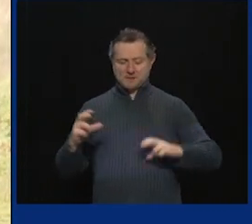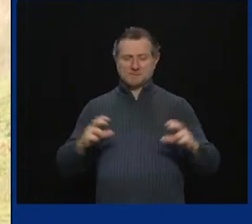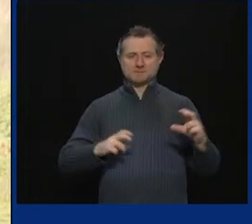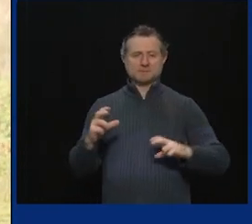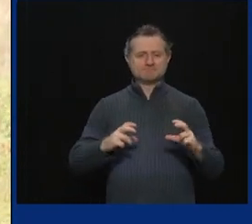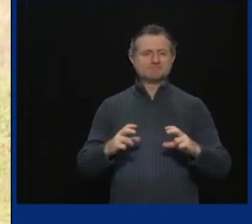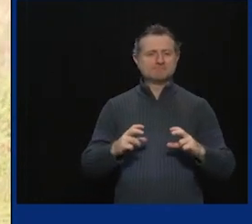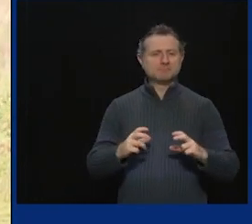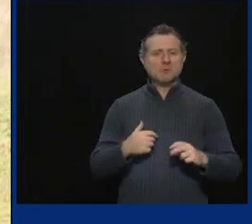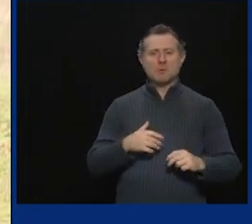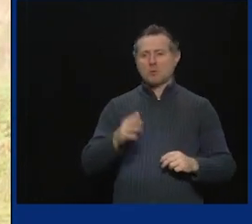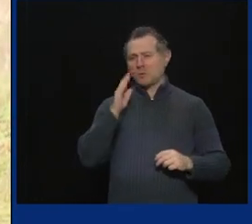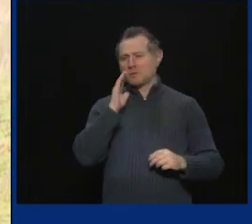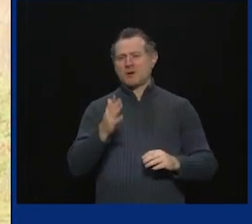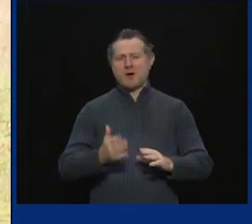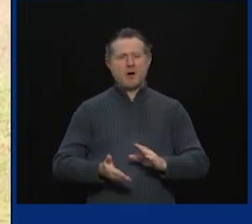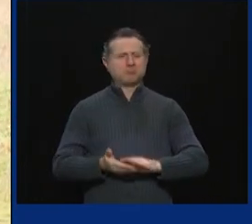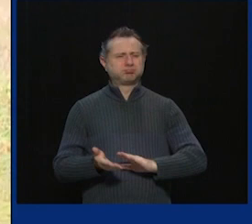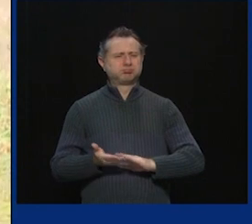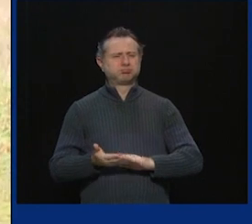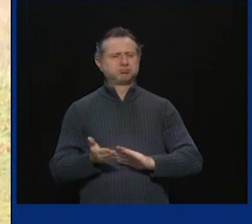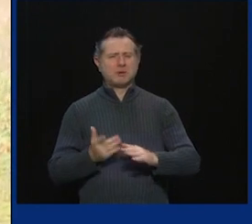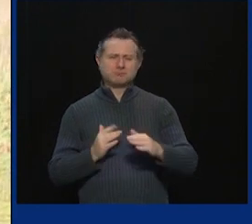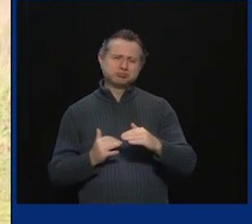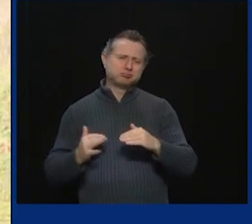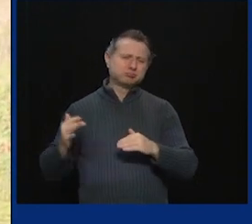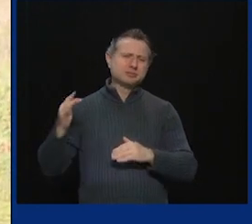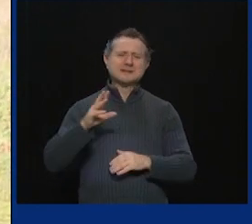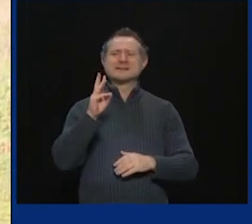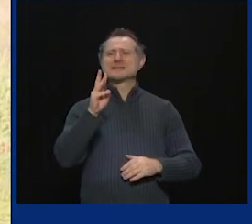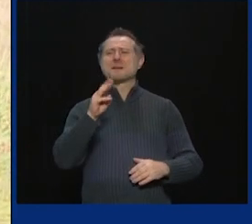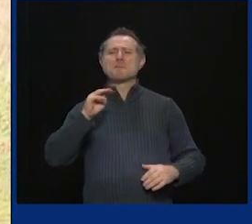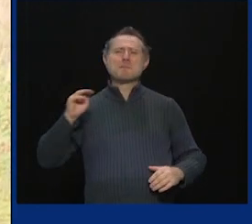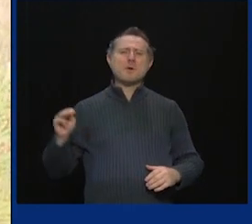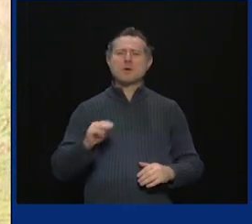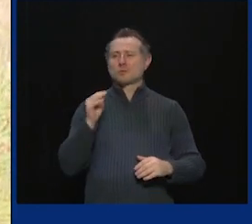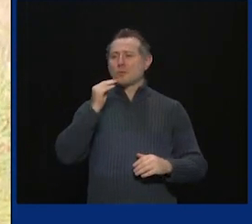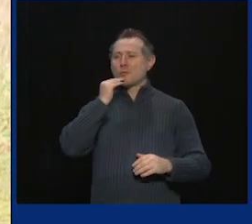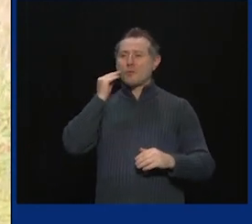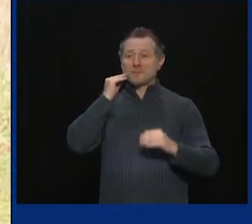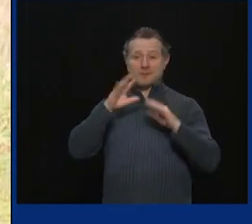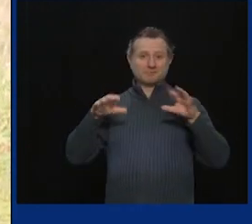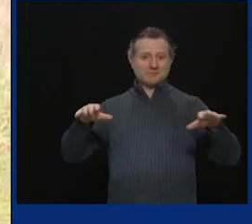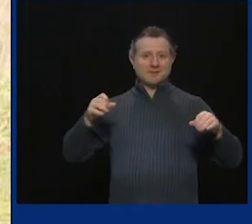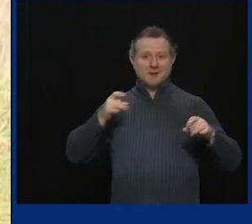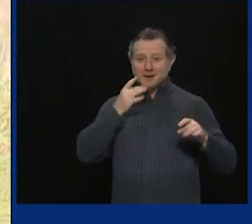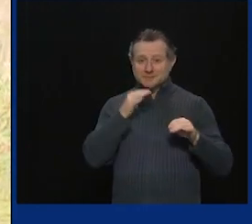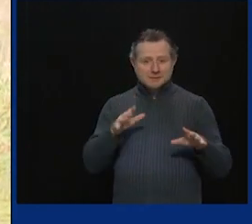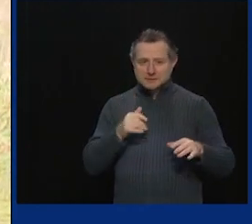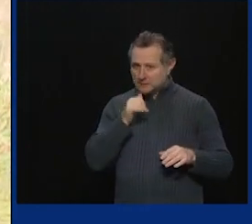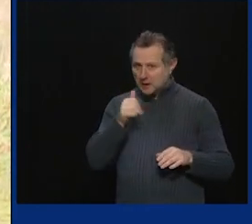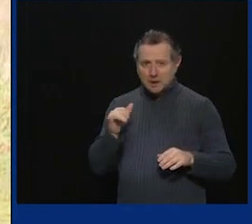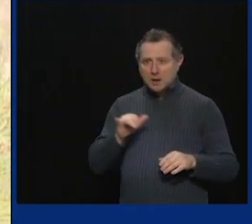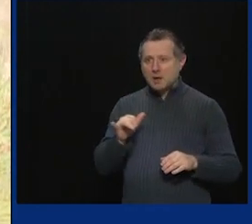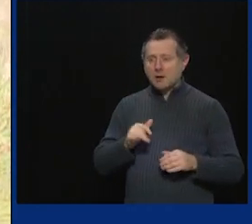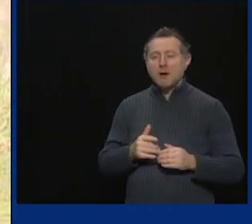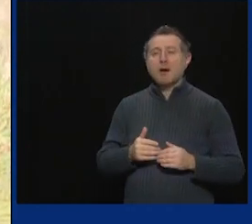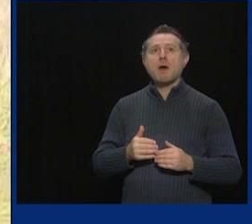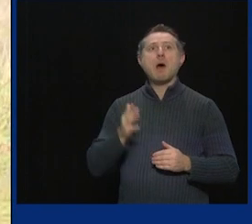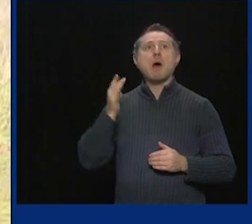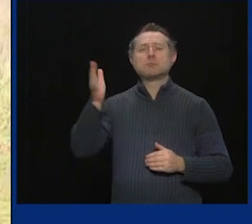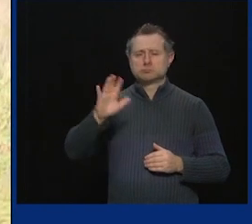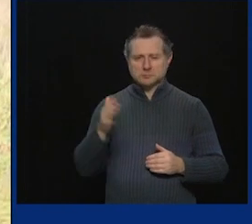to power over 6 million homes. It's happening now. This is not a futuristic dream. It's happening now. And I'm going to tell